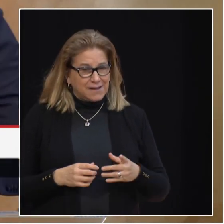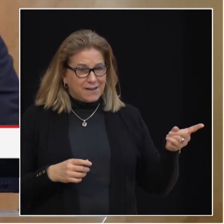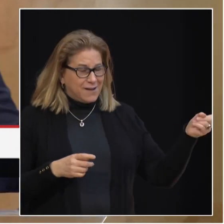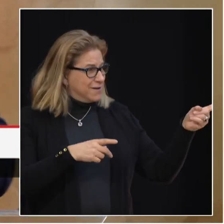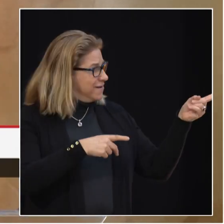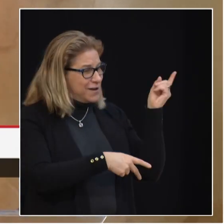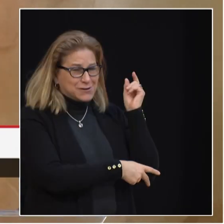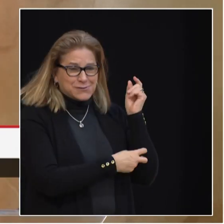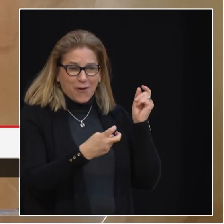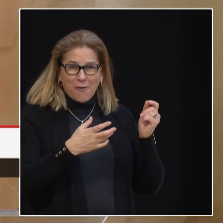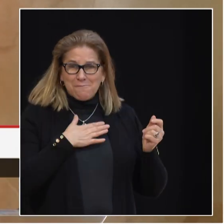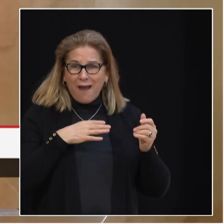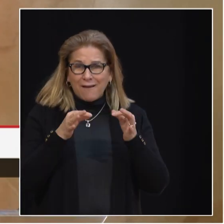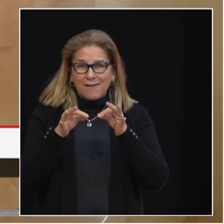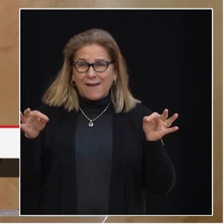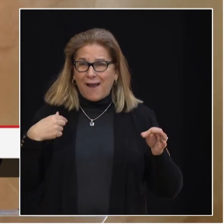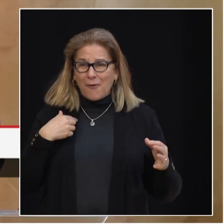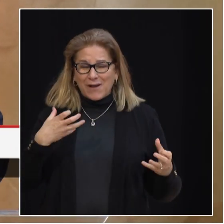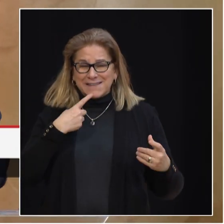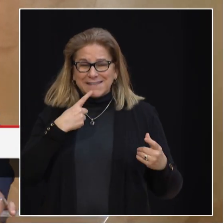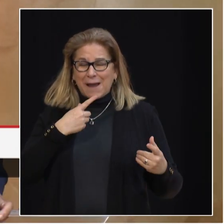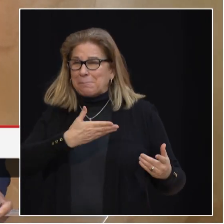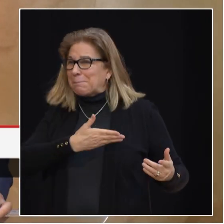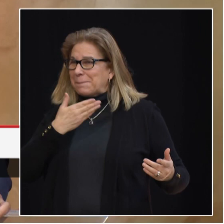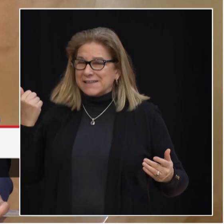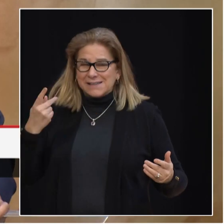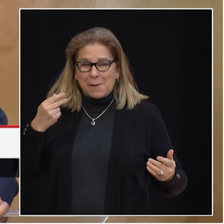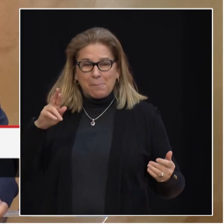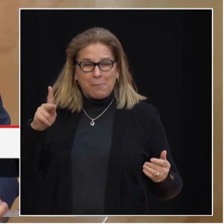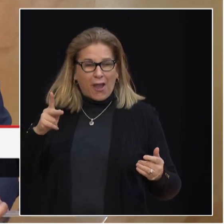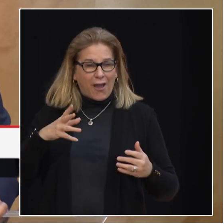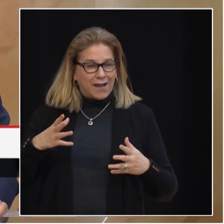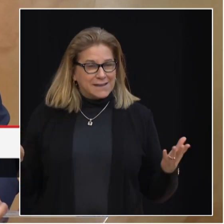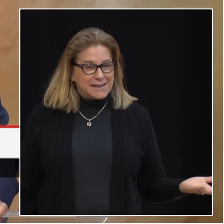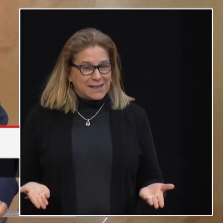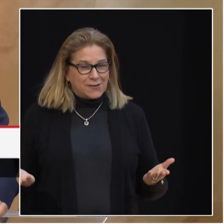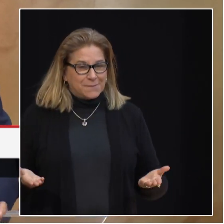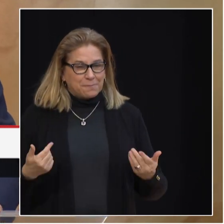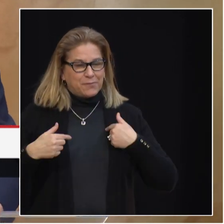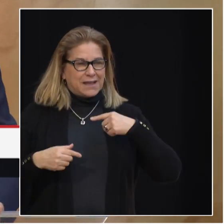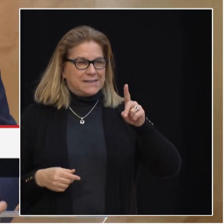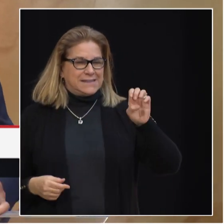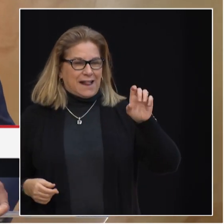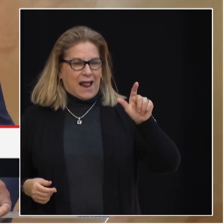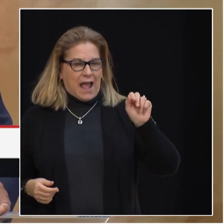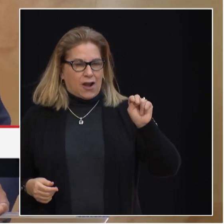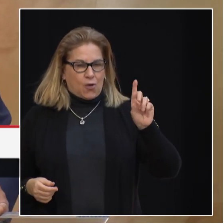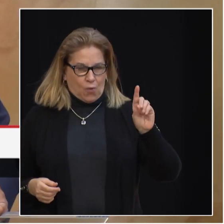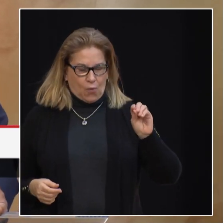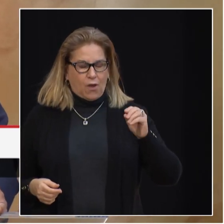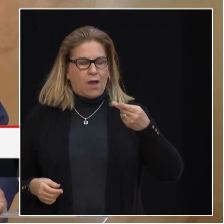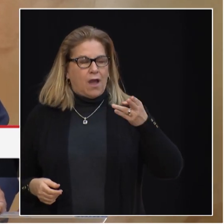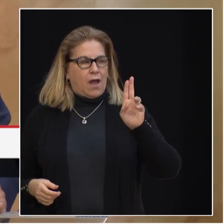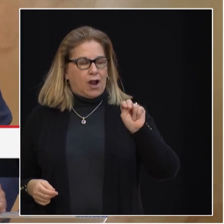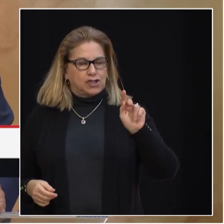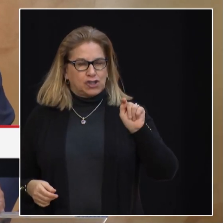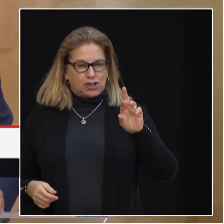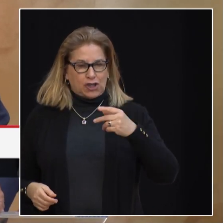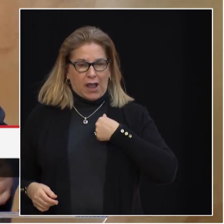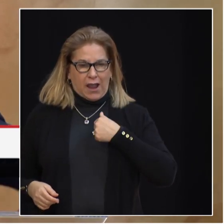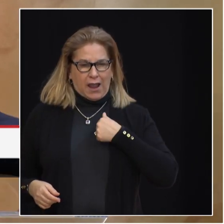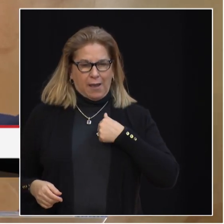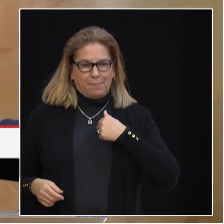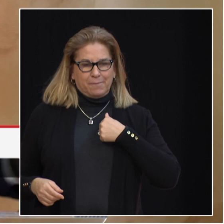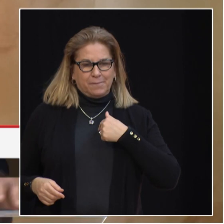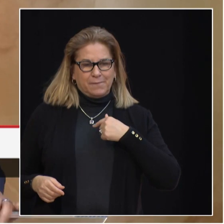Hi, good afternoon, everyone. My name is Delano Hunter, and again, I'm proud to serve as the director of the D.C. Department of Parks and Recreation.